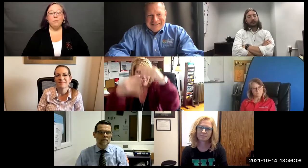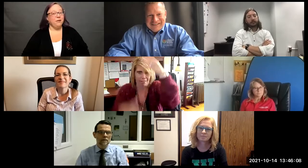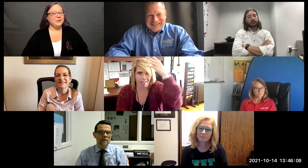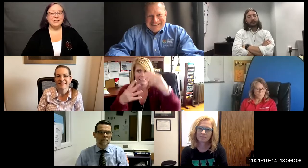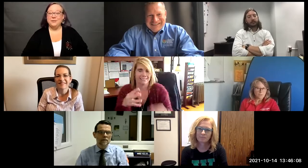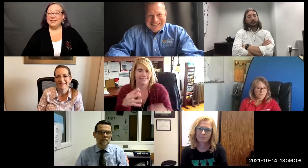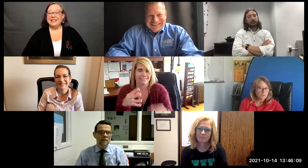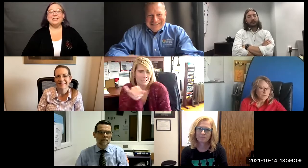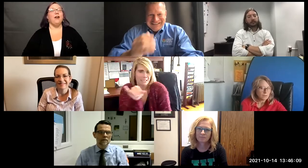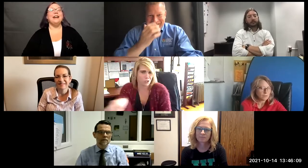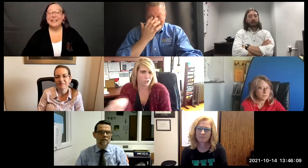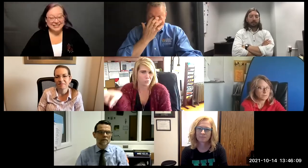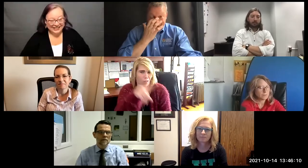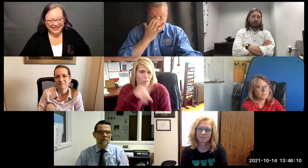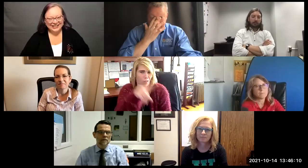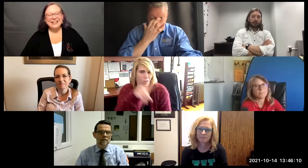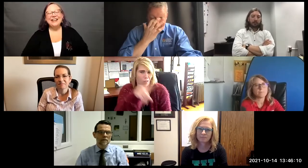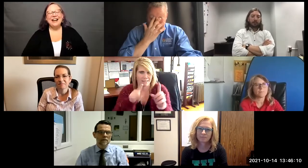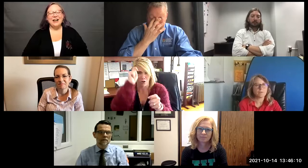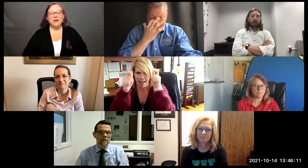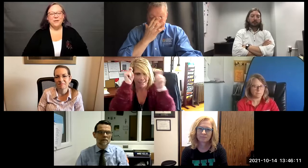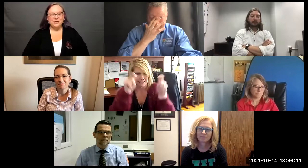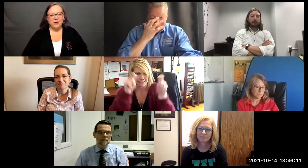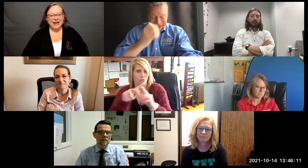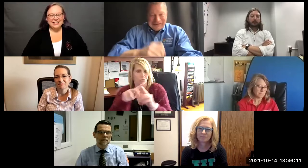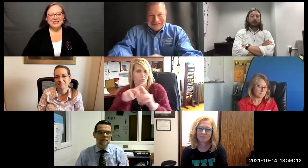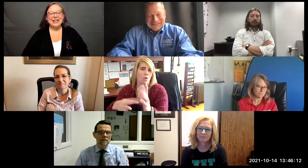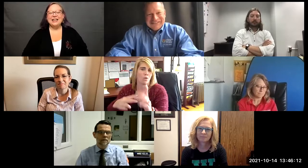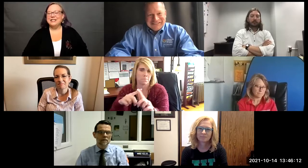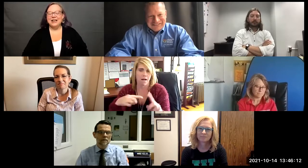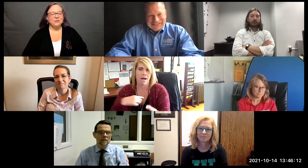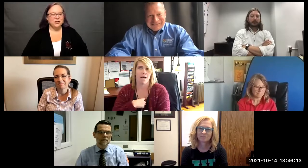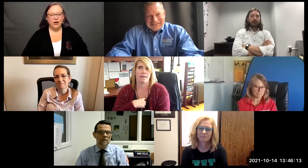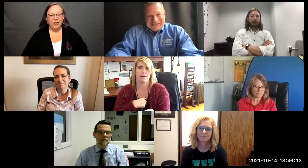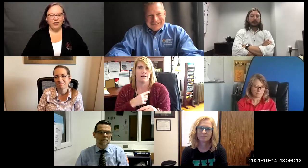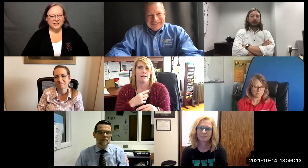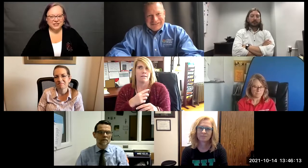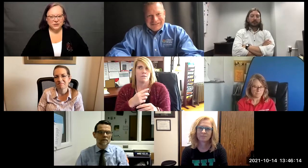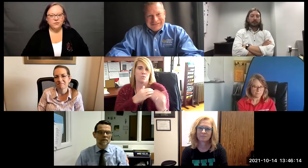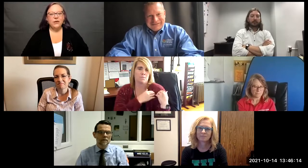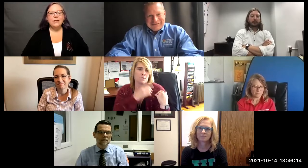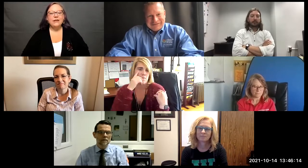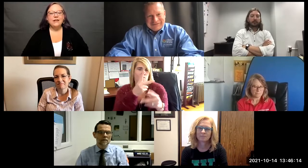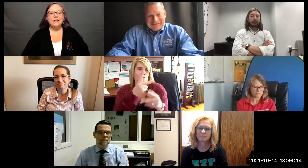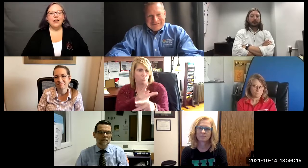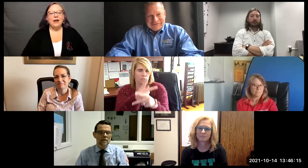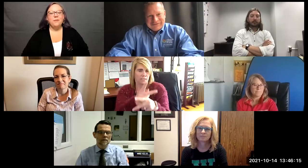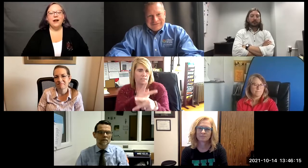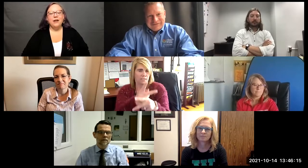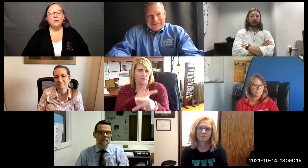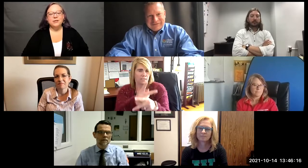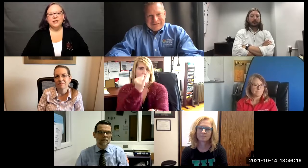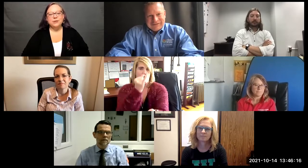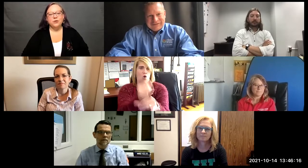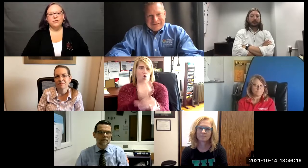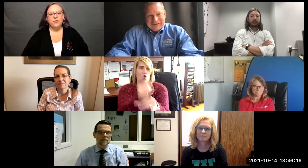Now my responsibilities are endless. I wear multiple hats, as I'm sure all of us do. But I